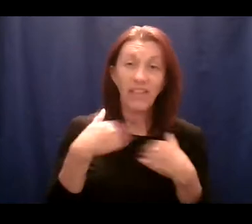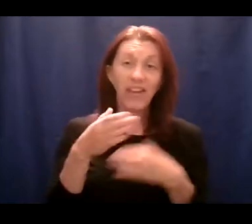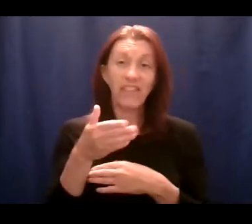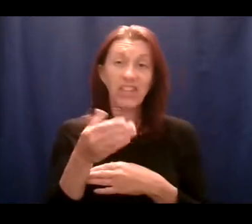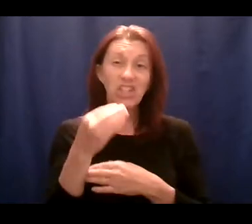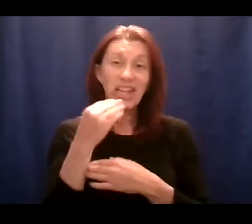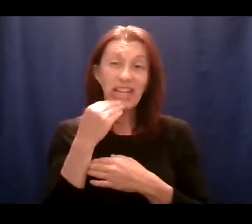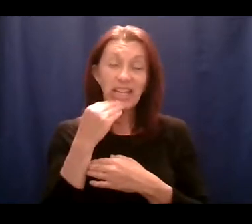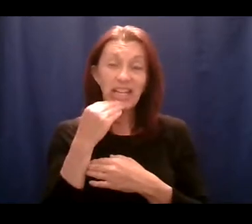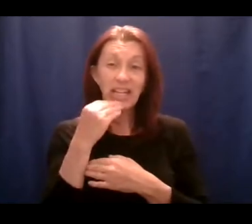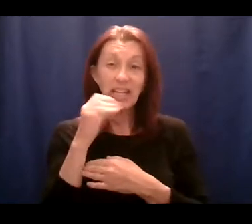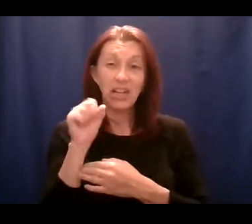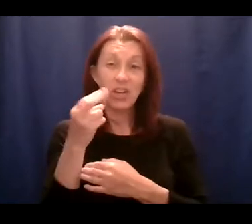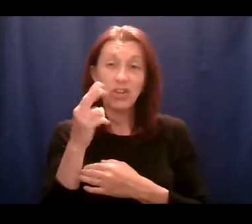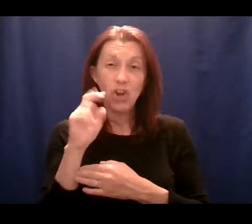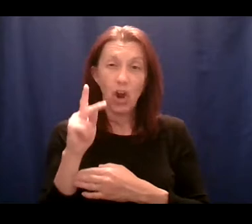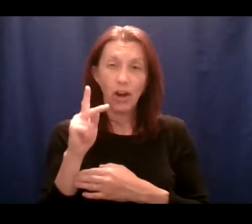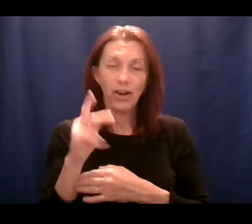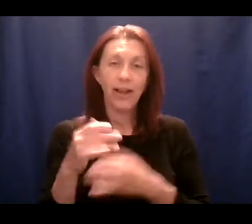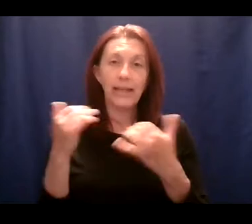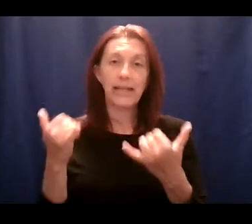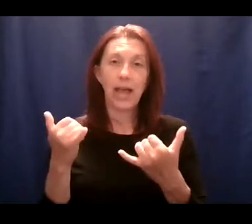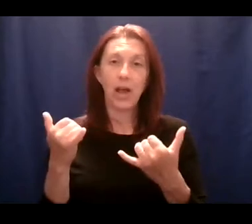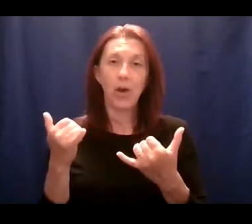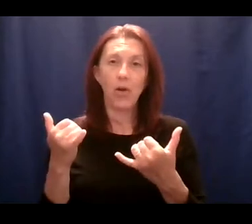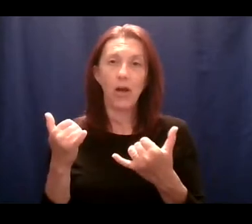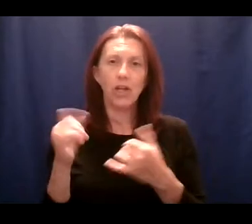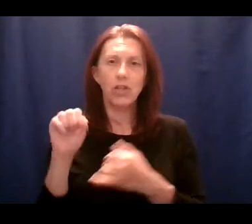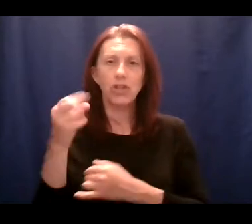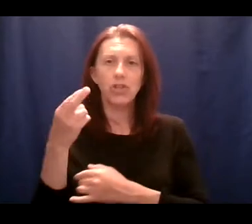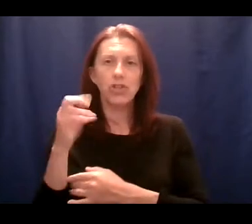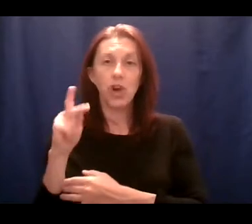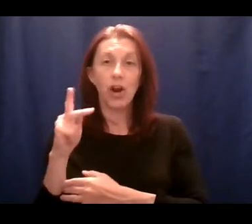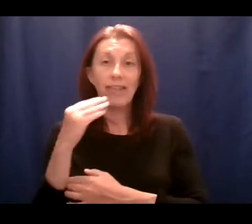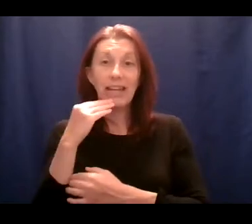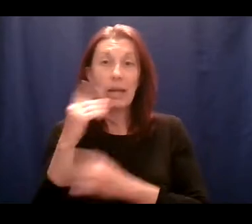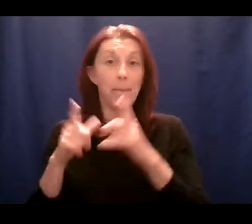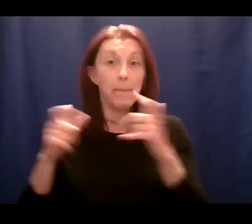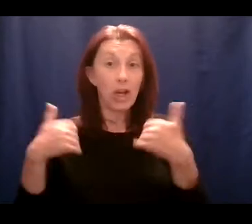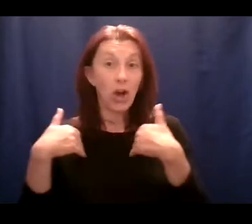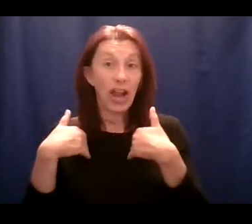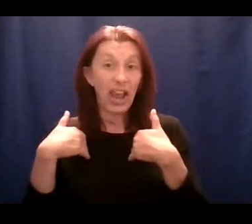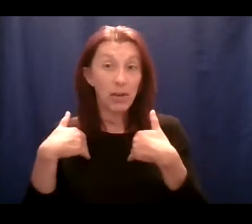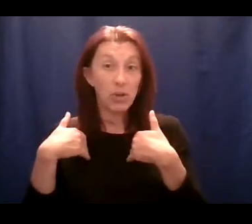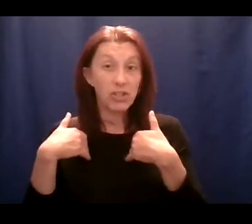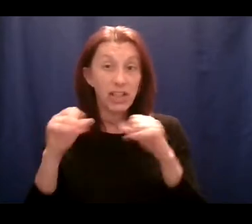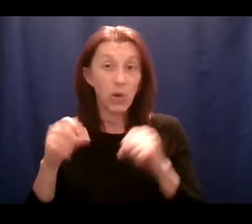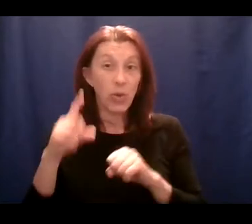eat bigger animals? And what kind of teeth do they need? Can you think of another shark that maybe eats bigger